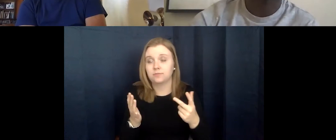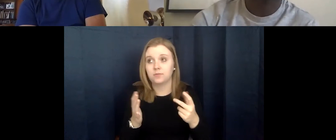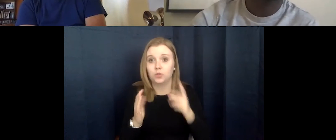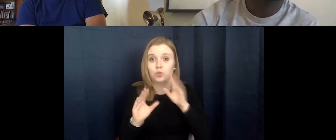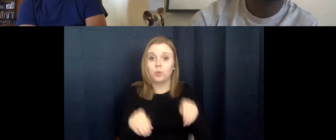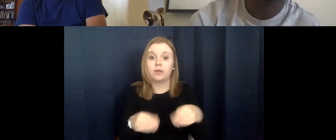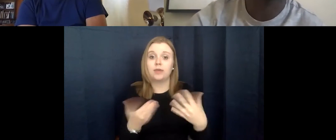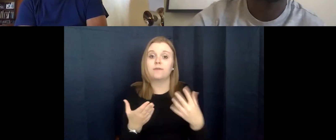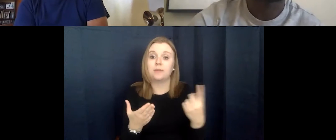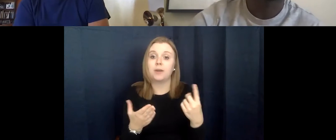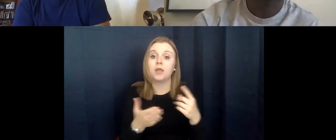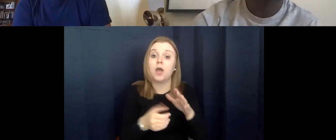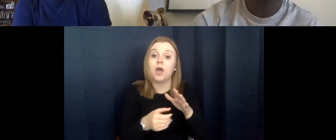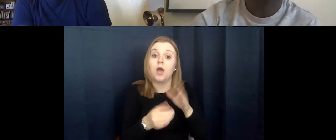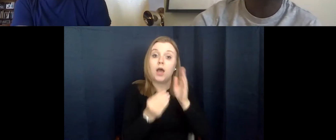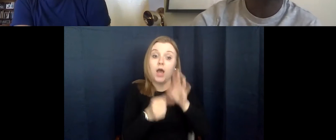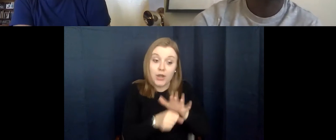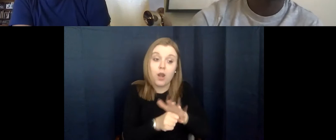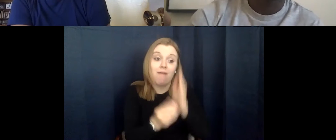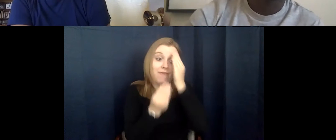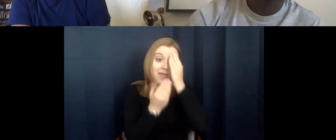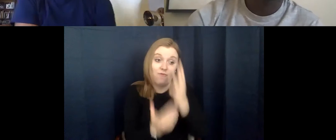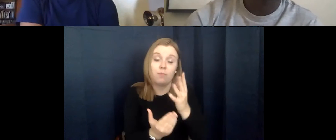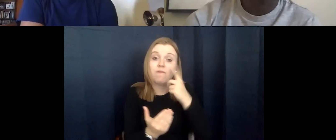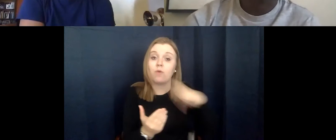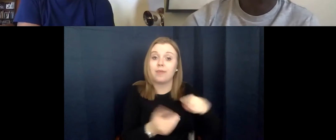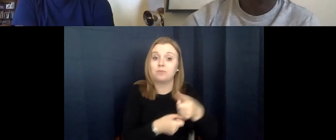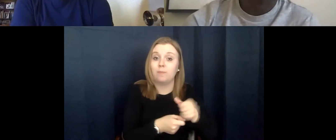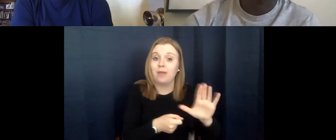enough information for them to make their own decisions.